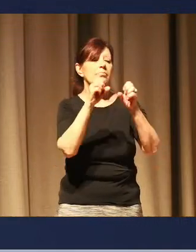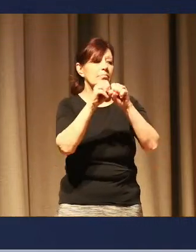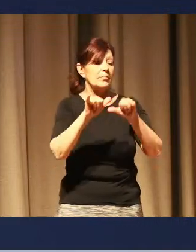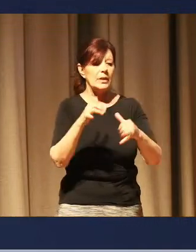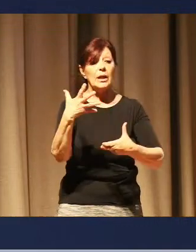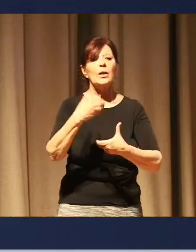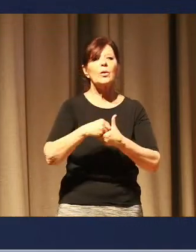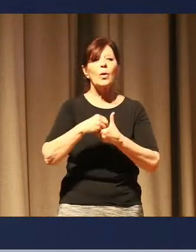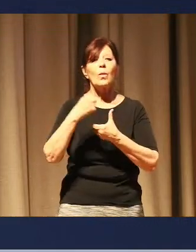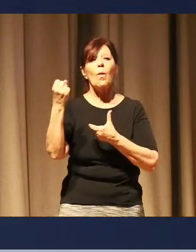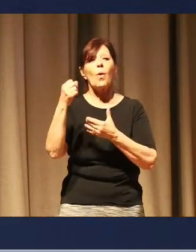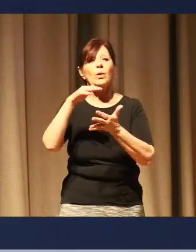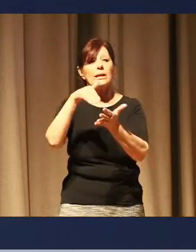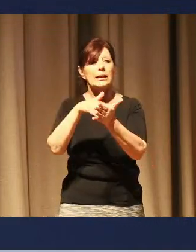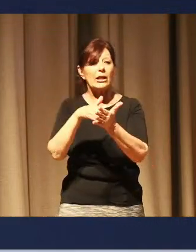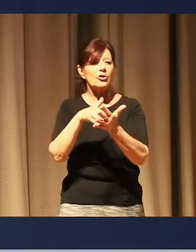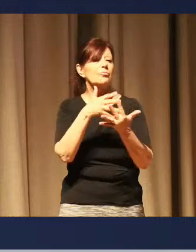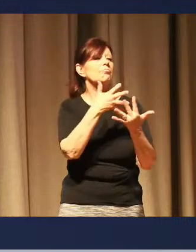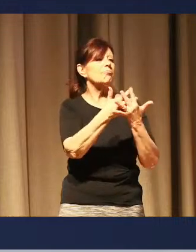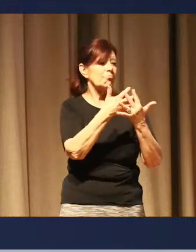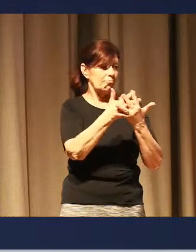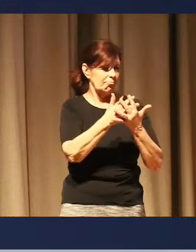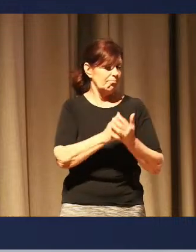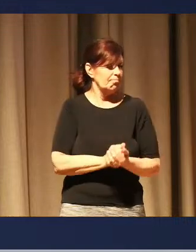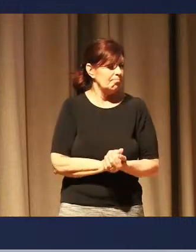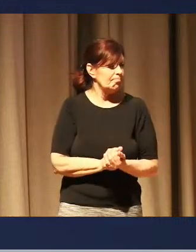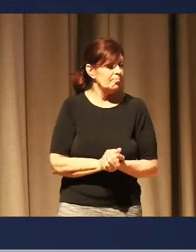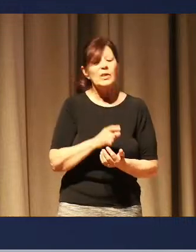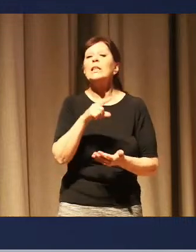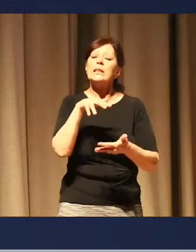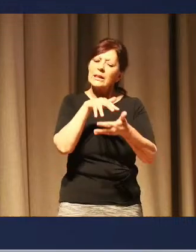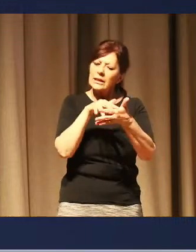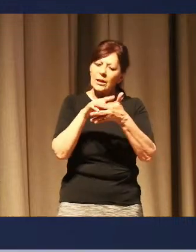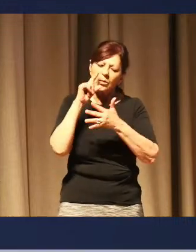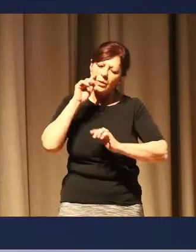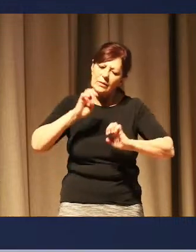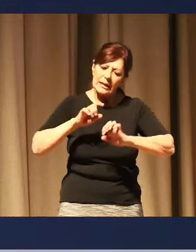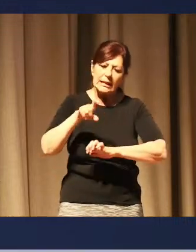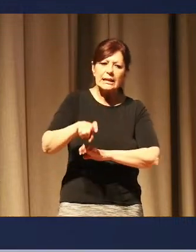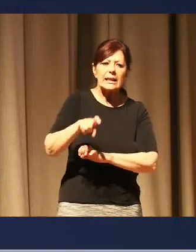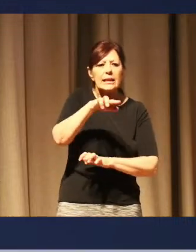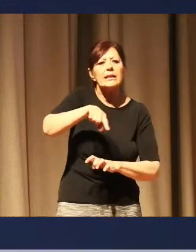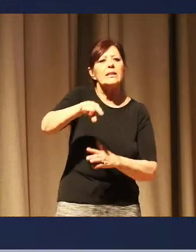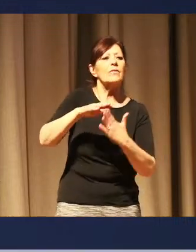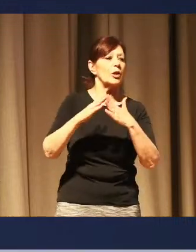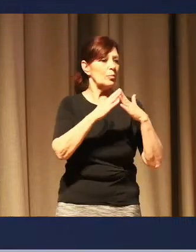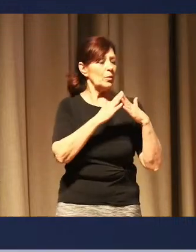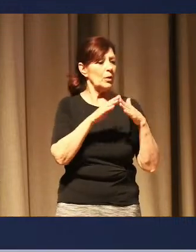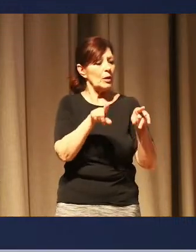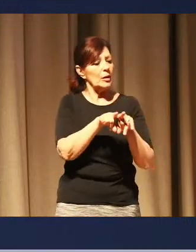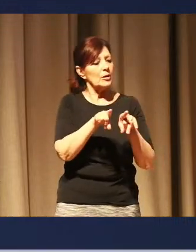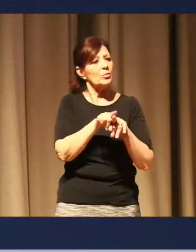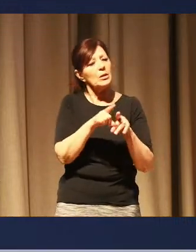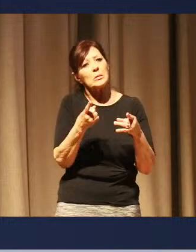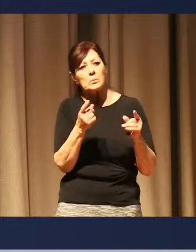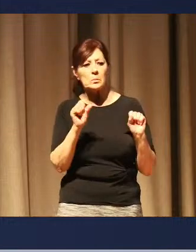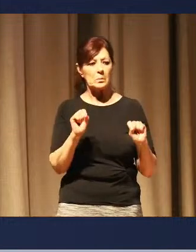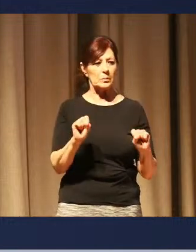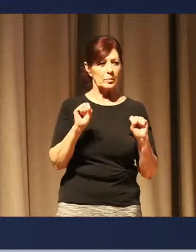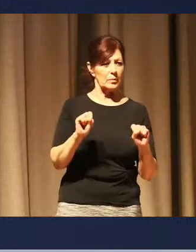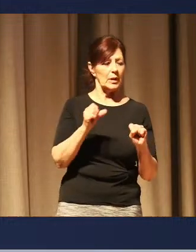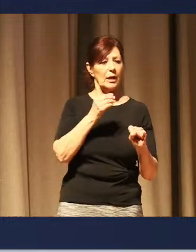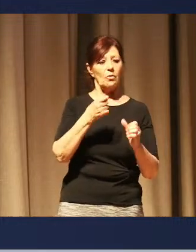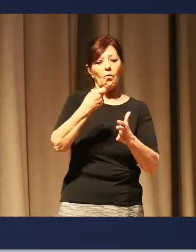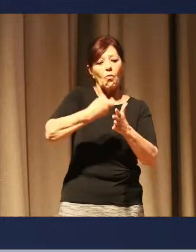including the holding center and correctional facility. The study will evaluate the needs of the community, as well as the feasibility